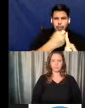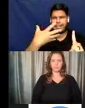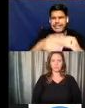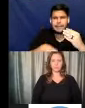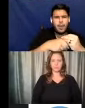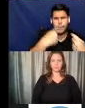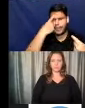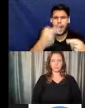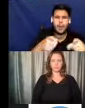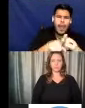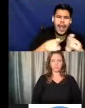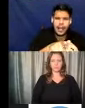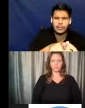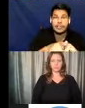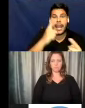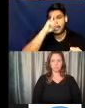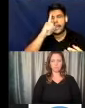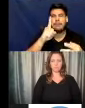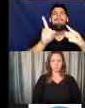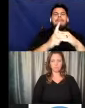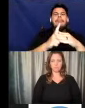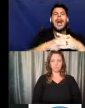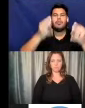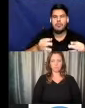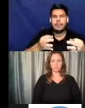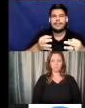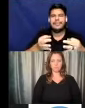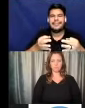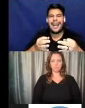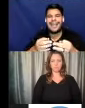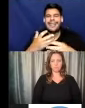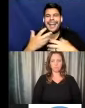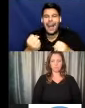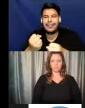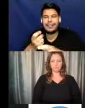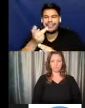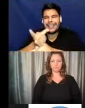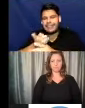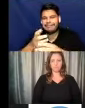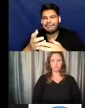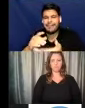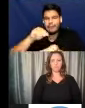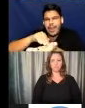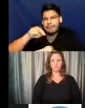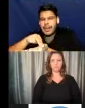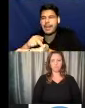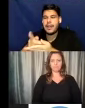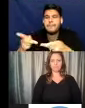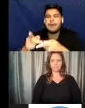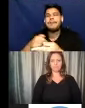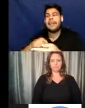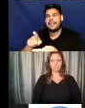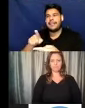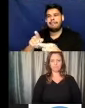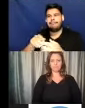And came to the conclusion that healthcare settings would be a natural place where many people would have access